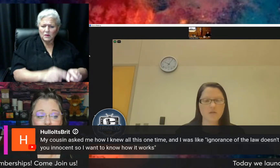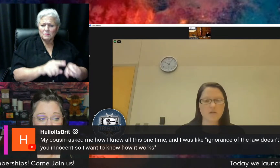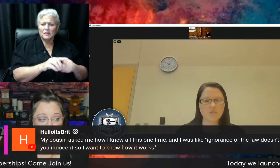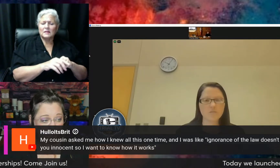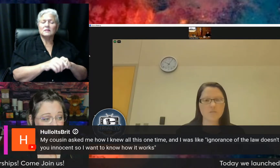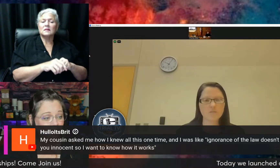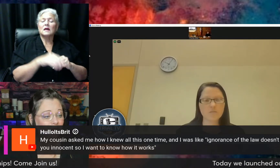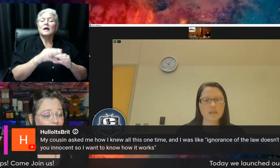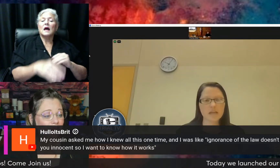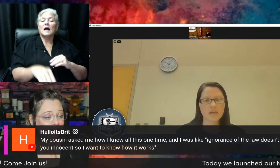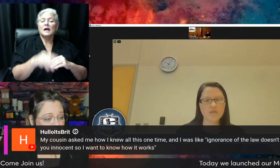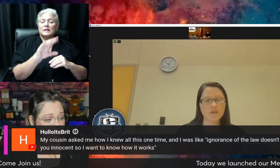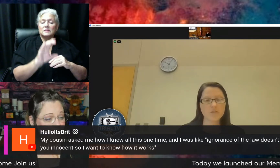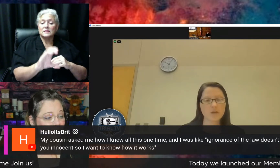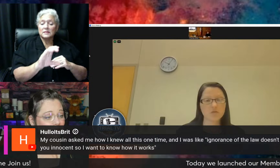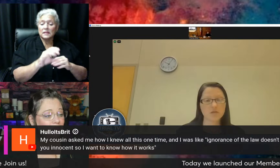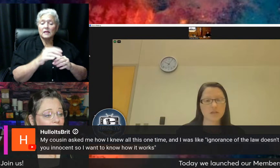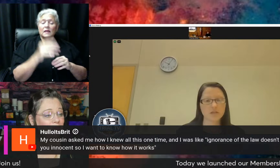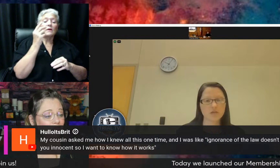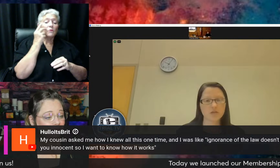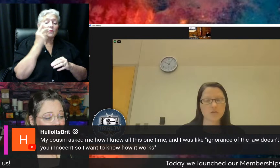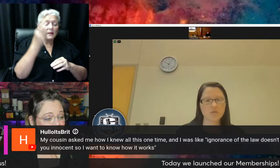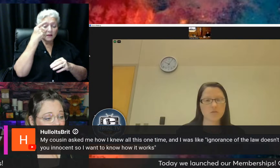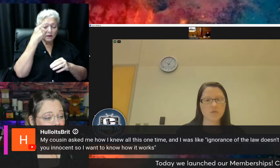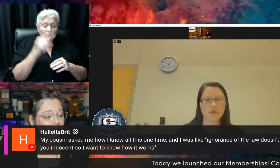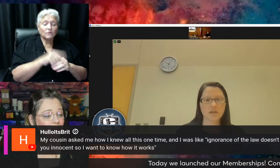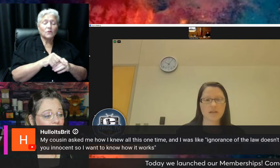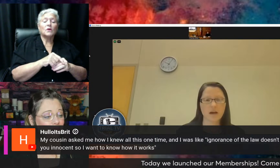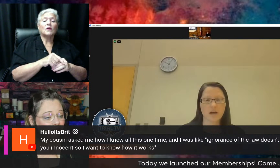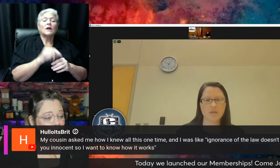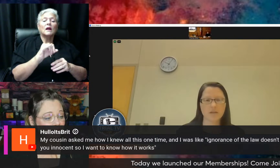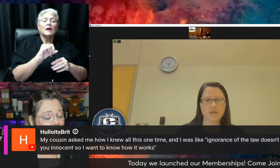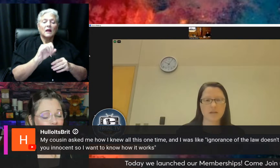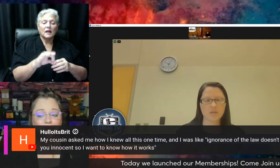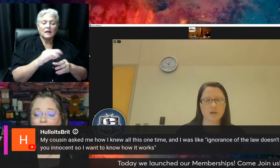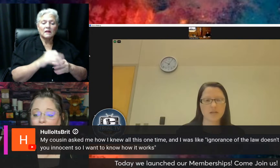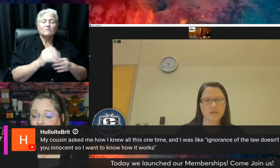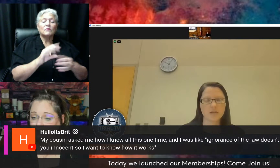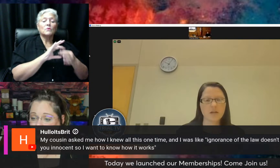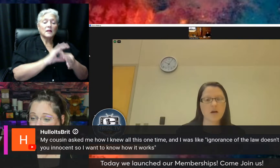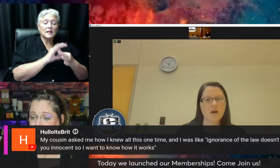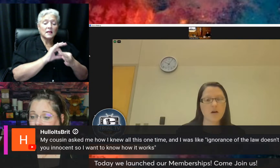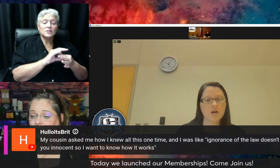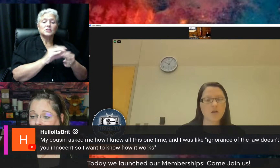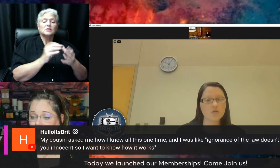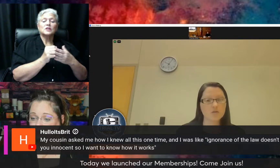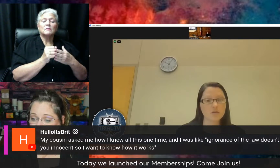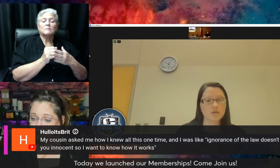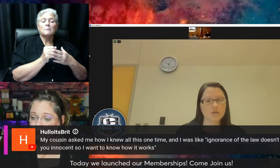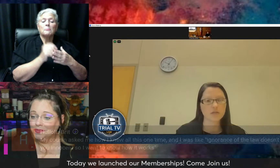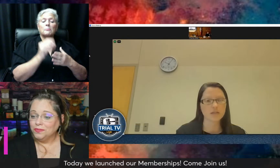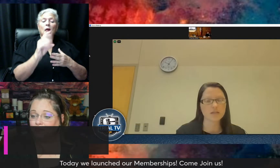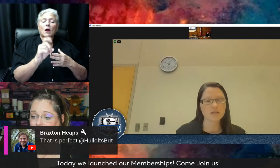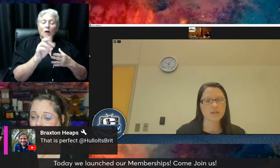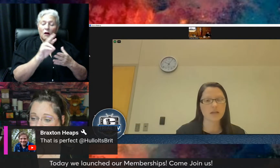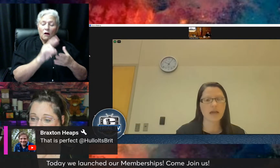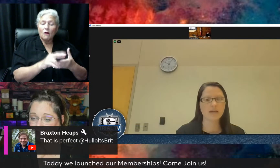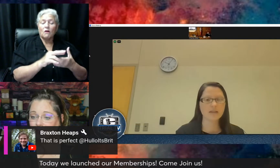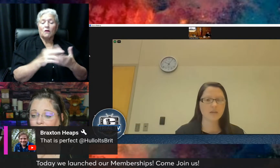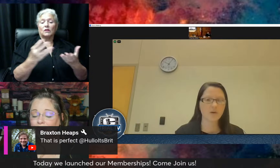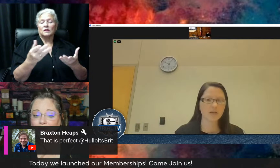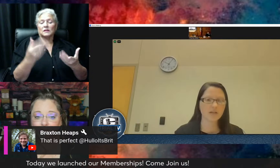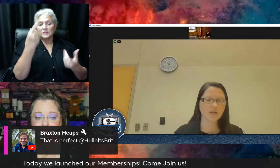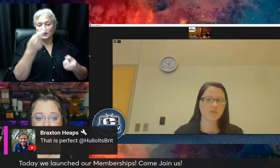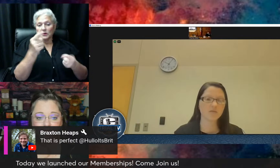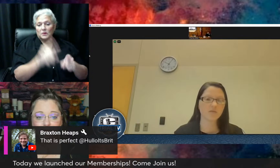look for if their spatial relationships or where they lie within the imprint are also in agreement.